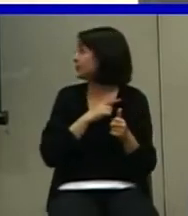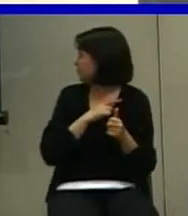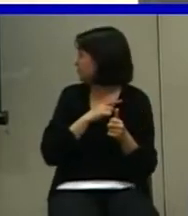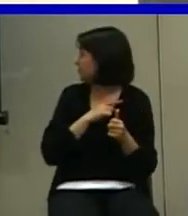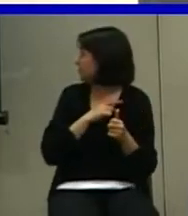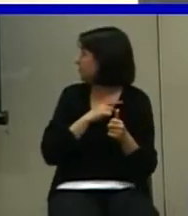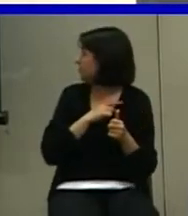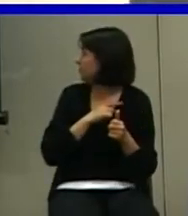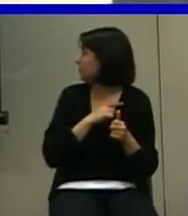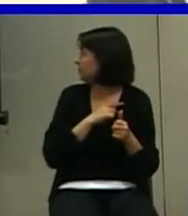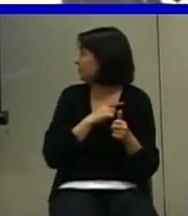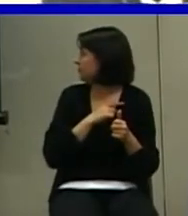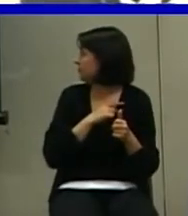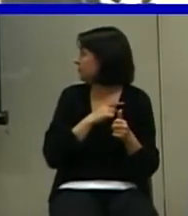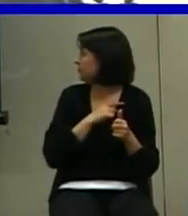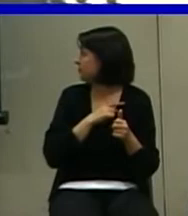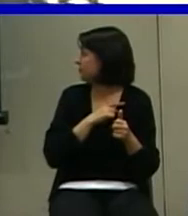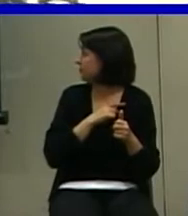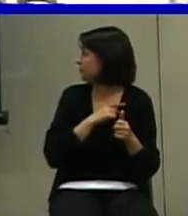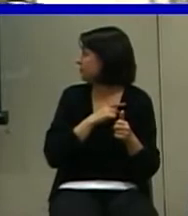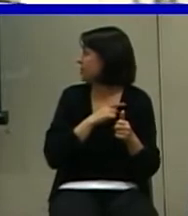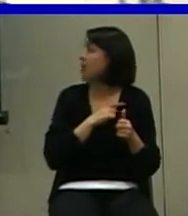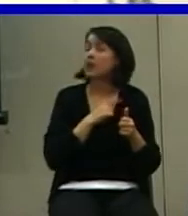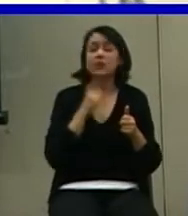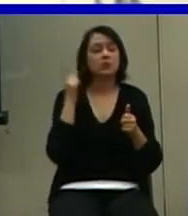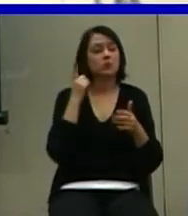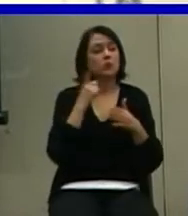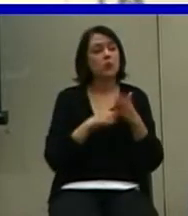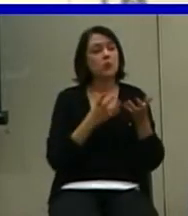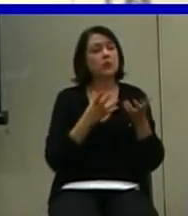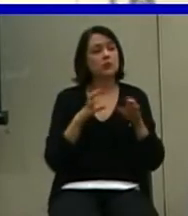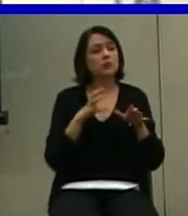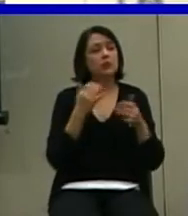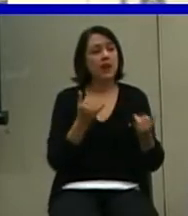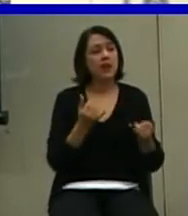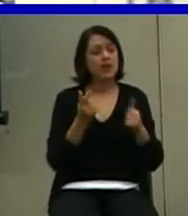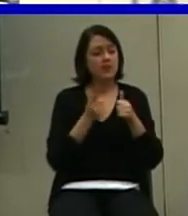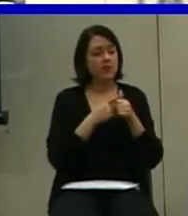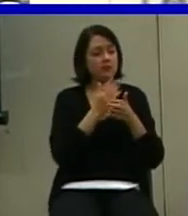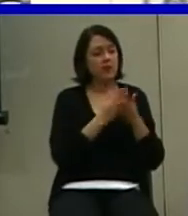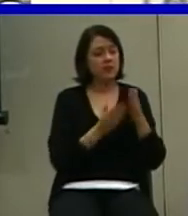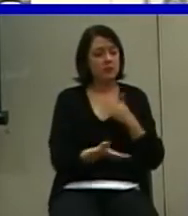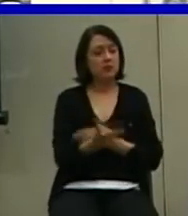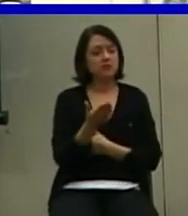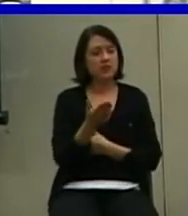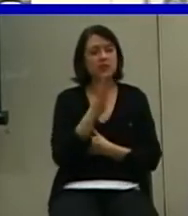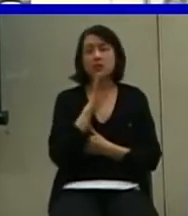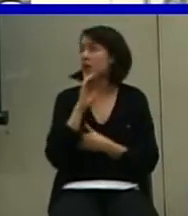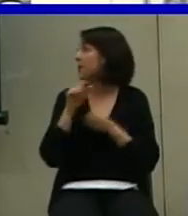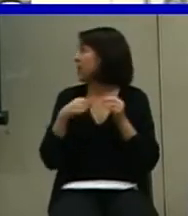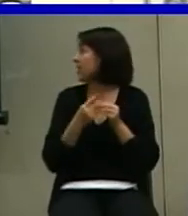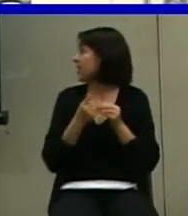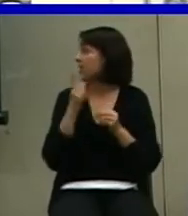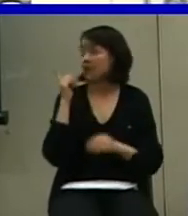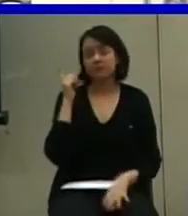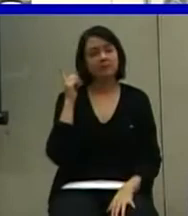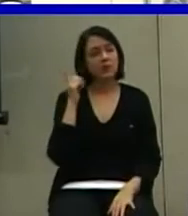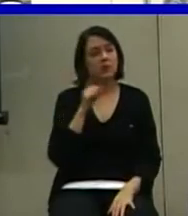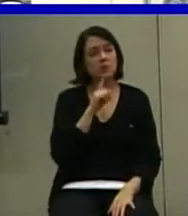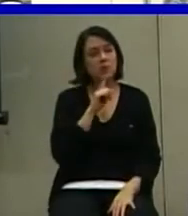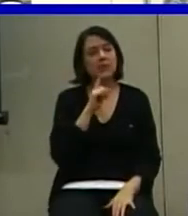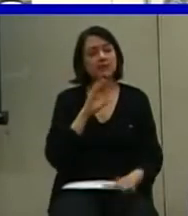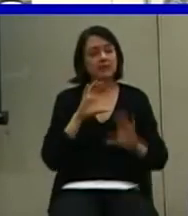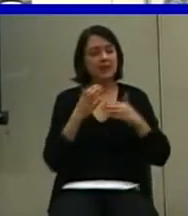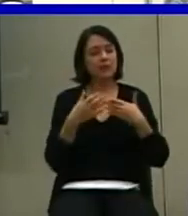this is what I want to do today. I want to spend the first part of our morning talking about these things, really hitting on